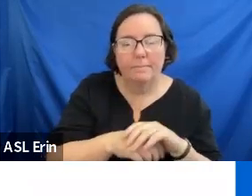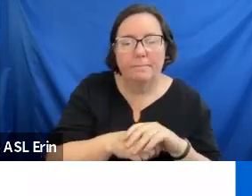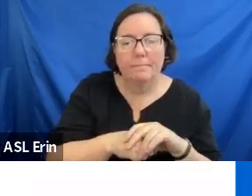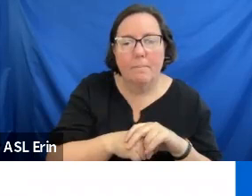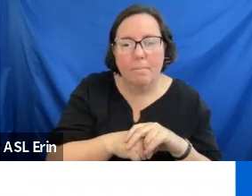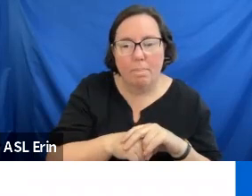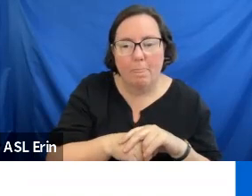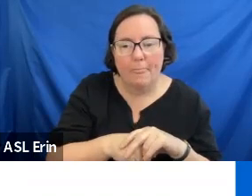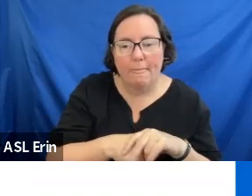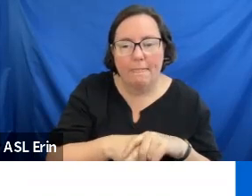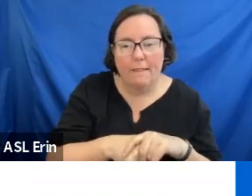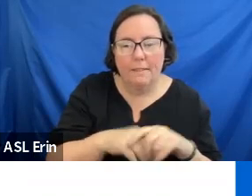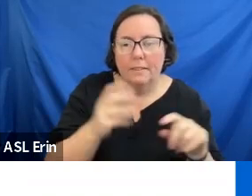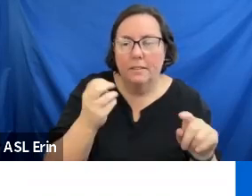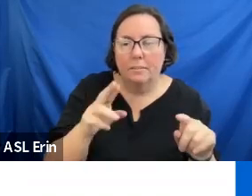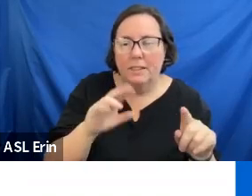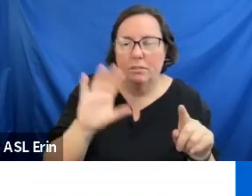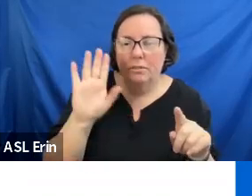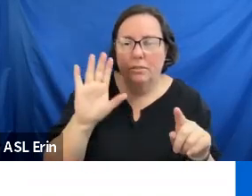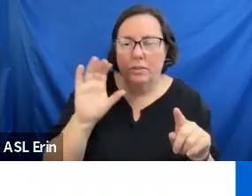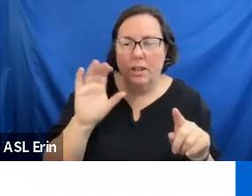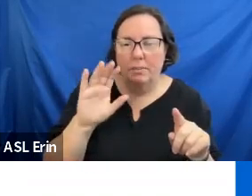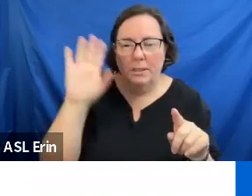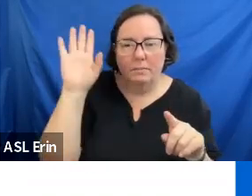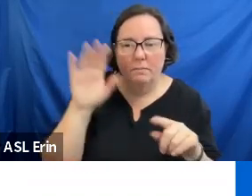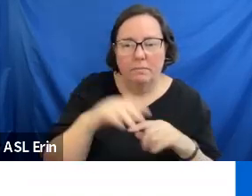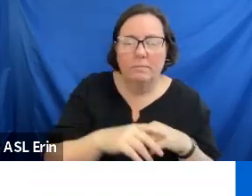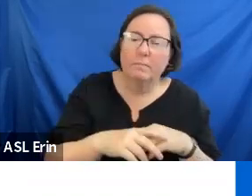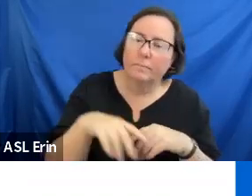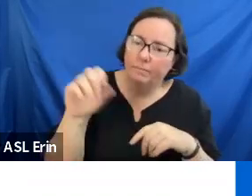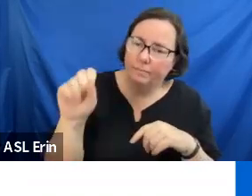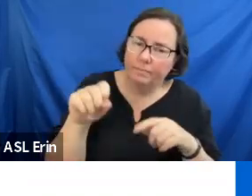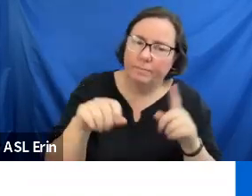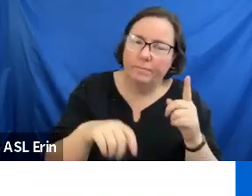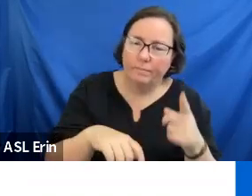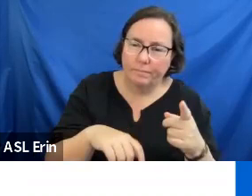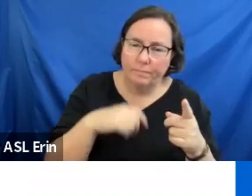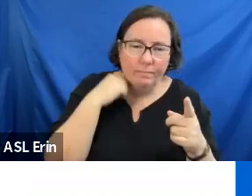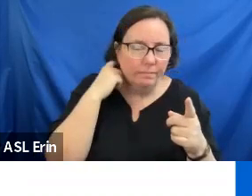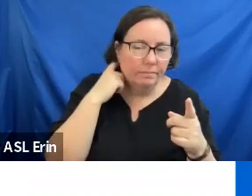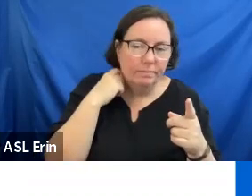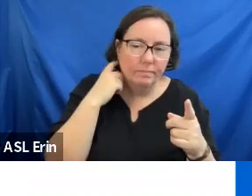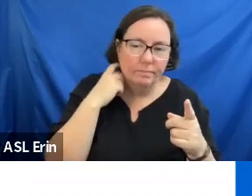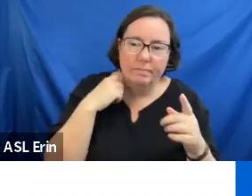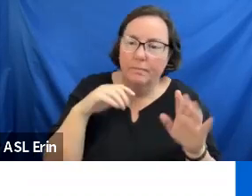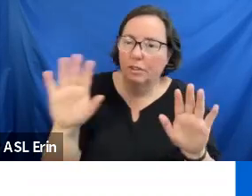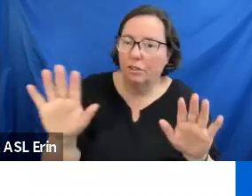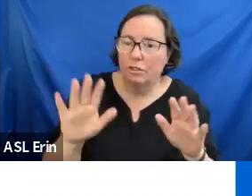I see Mr. Contapasos has his hand raised. Yeah, this is great